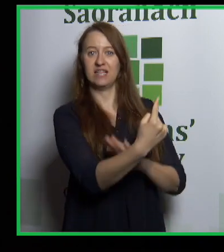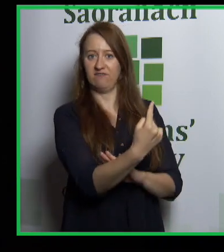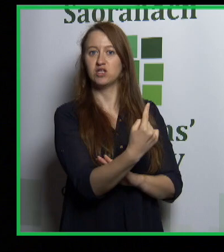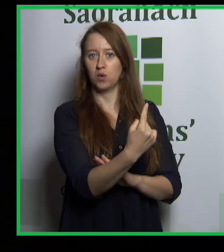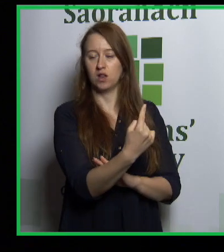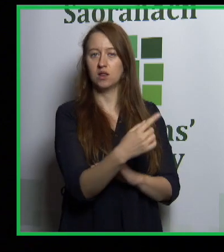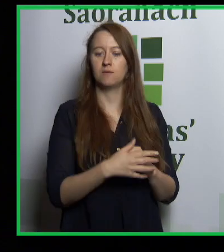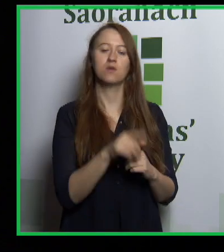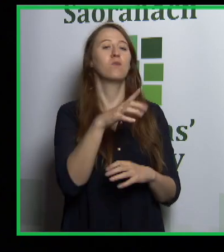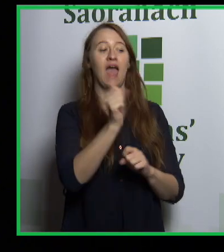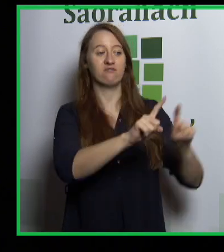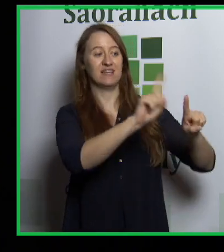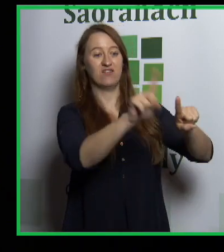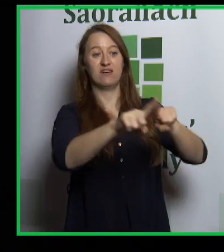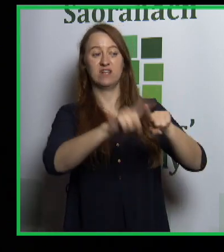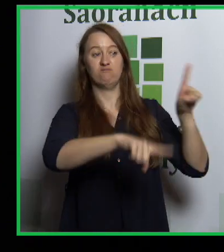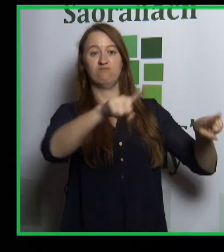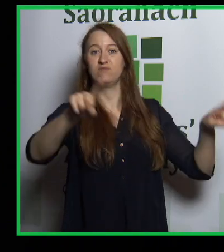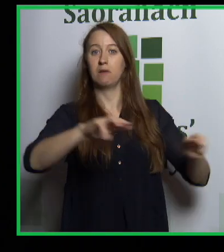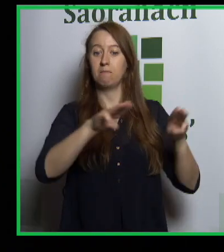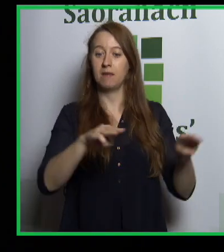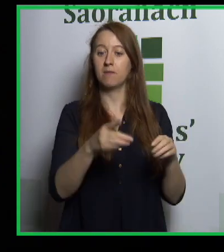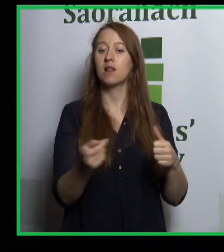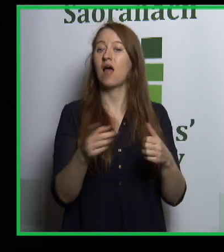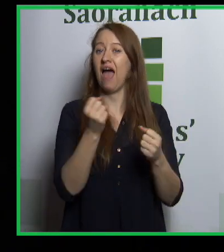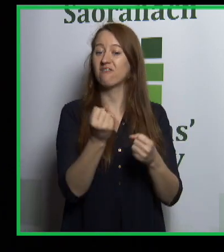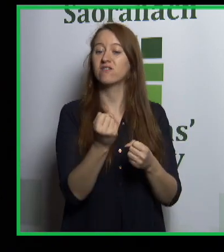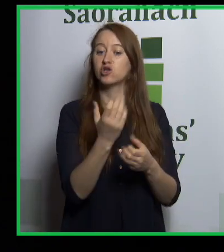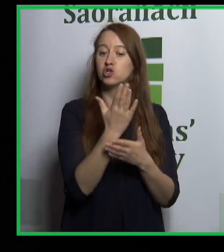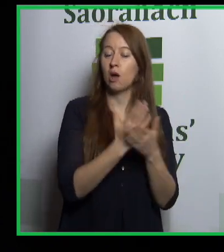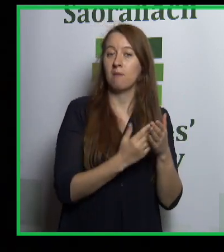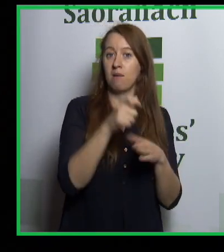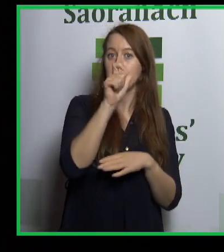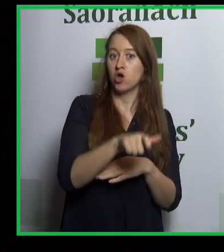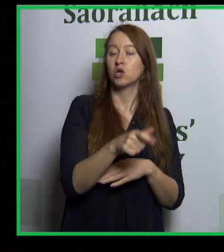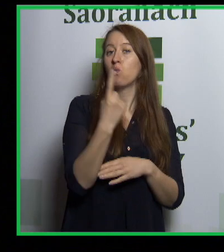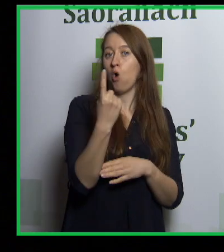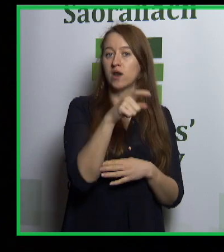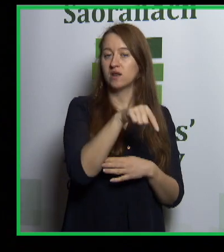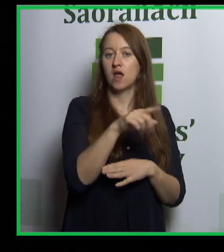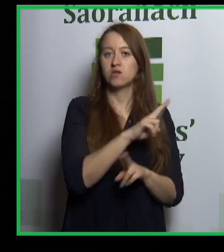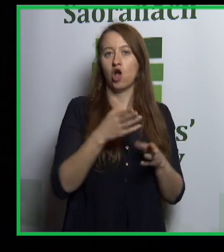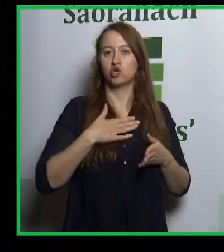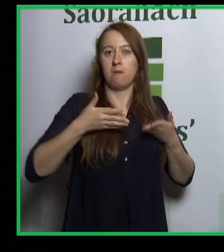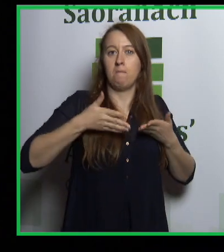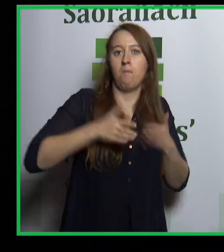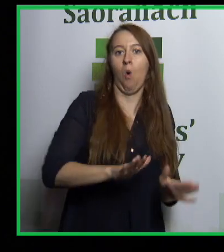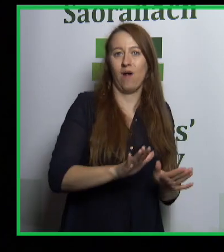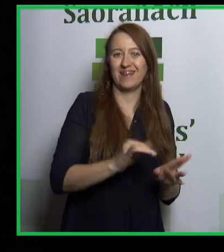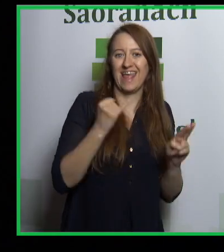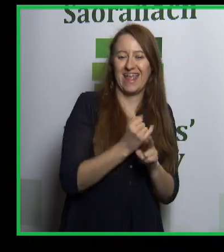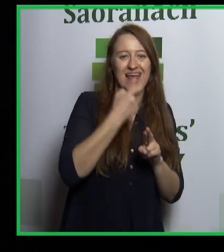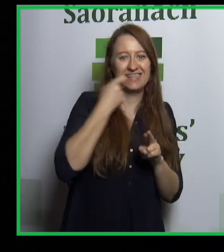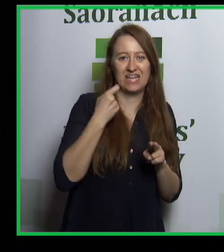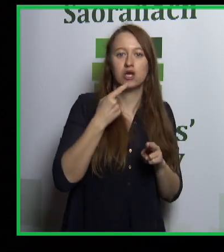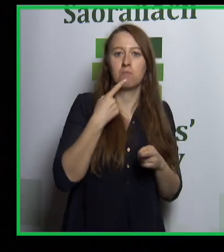that I have joining me. We're going to be joined on stage by someone who was not just born into addiction, but who was born with an addiction,